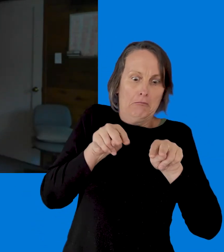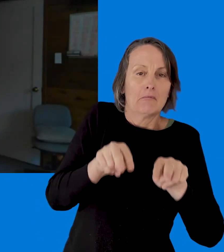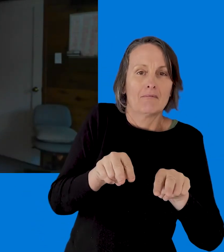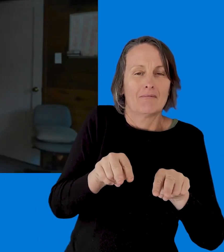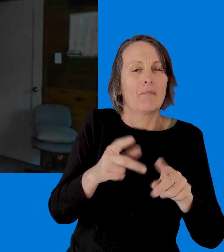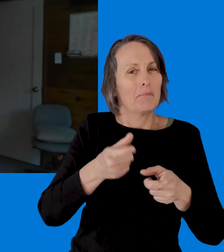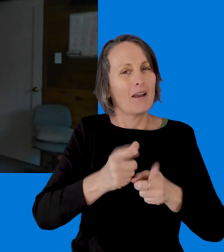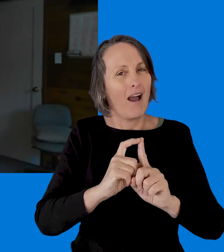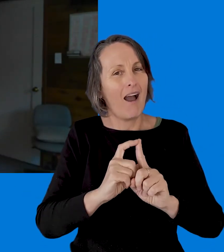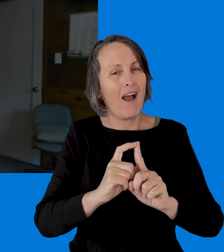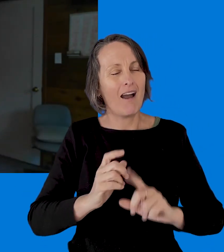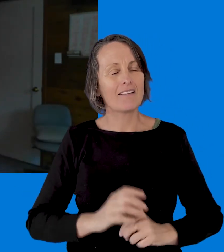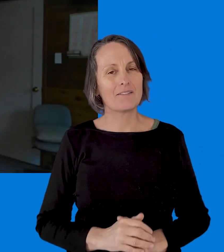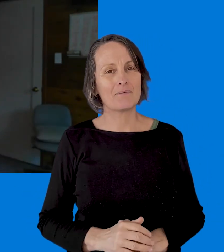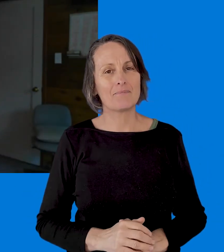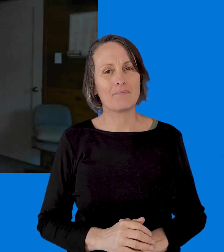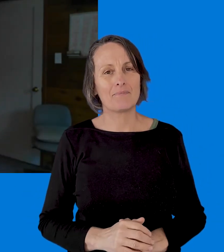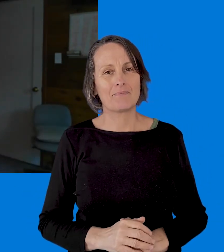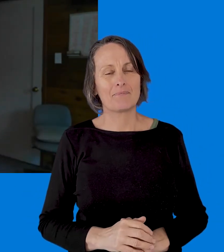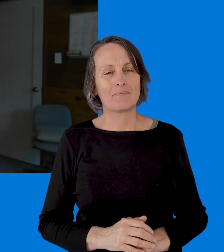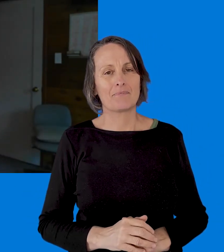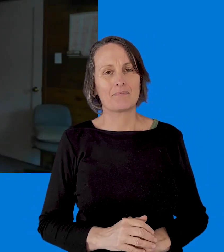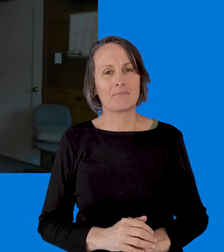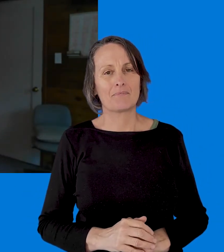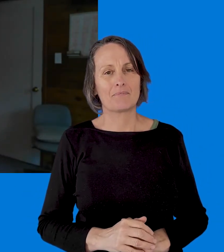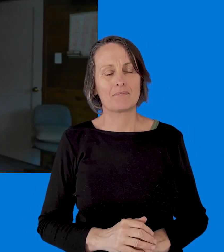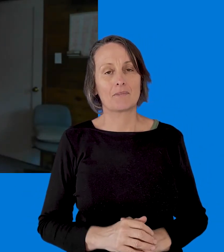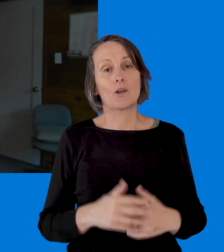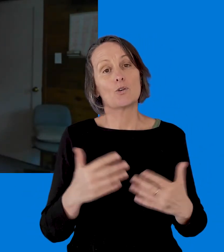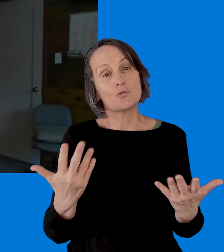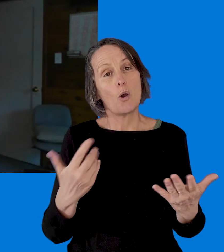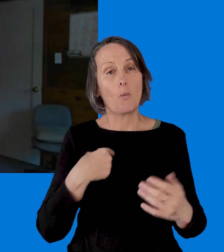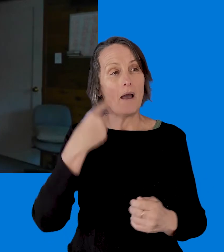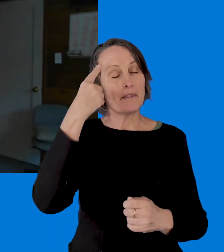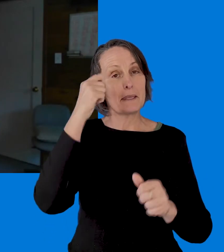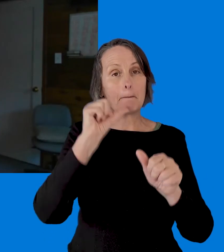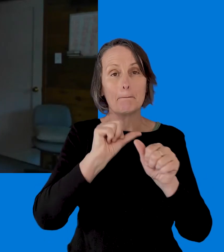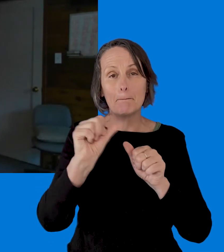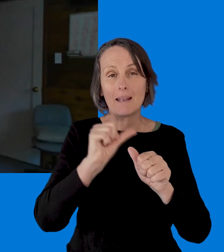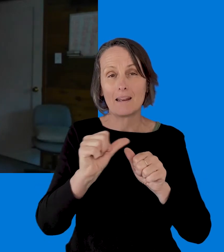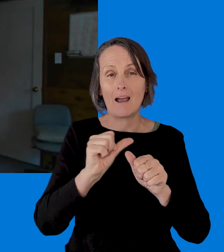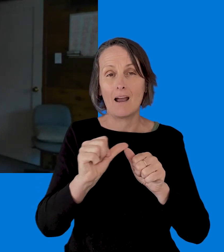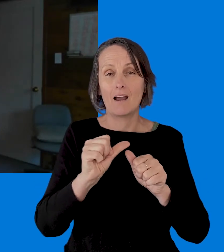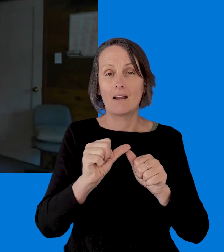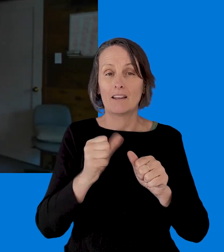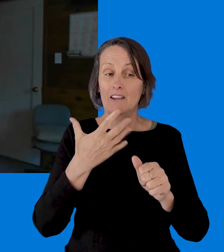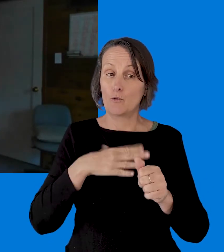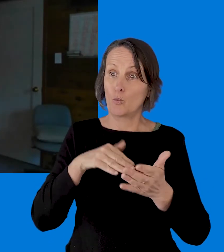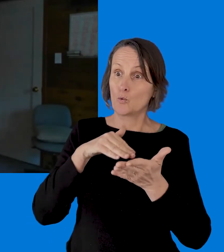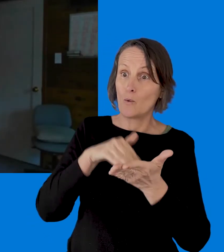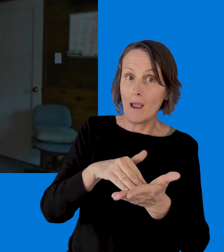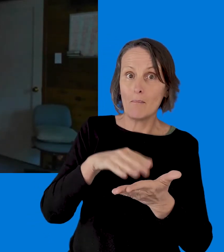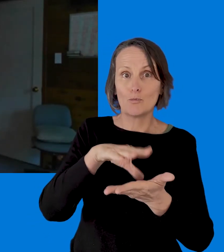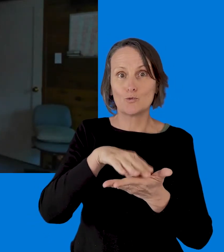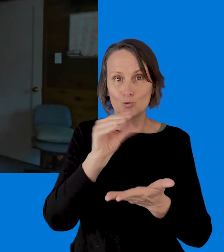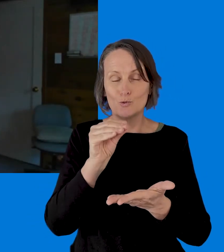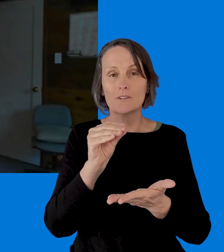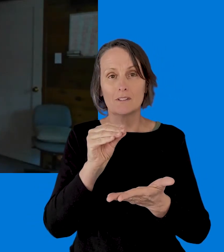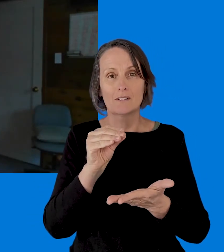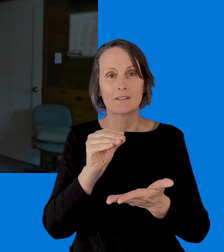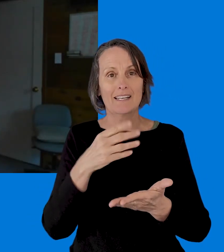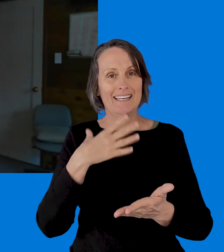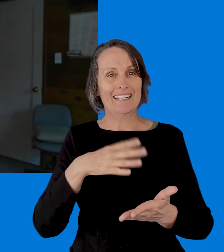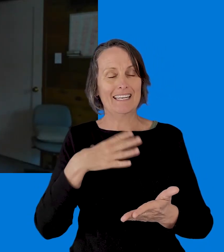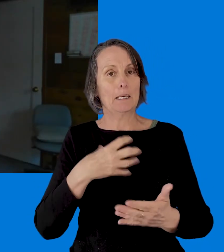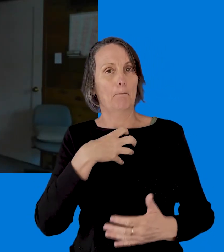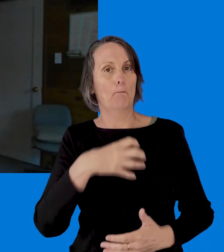So what we tend to recommend in those kinds of scenarios where you want to support group work is some sort of multi-device kind of engagement, where you